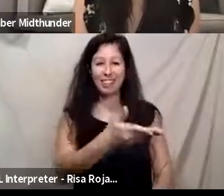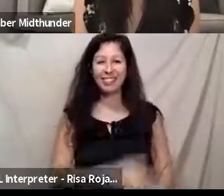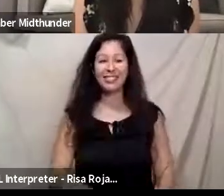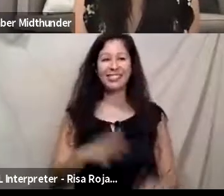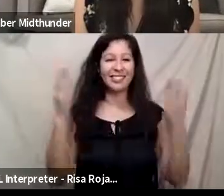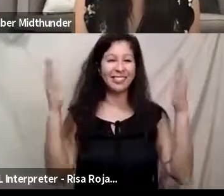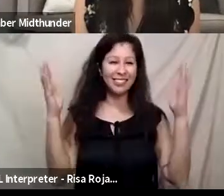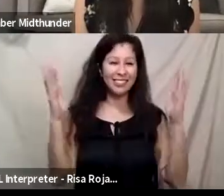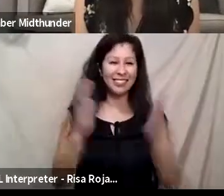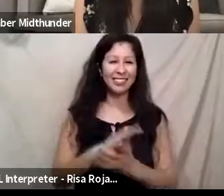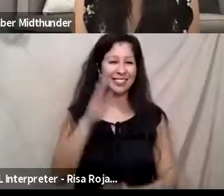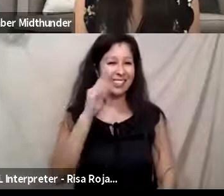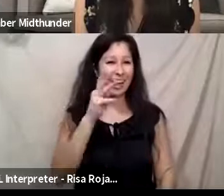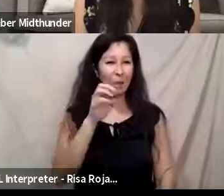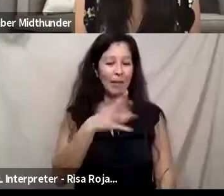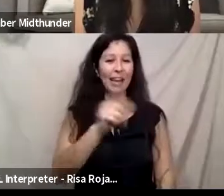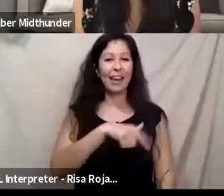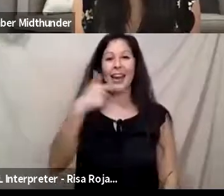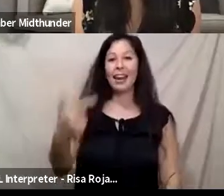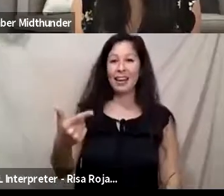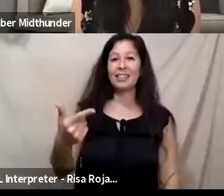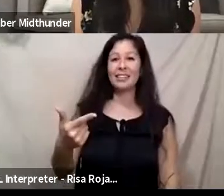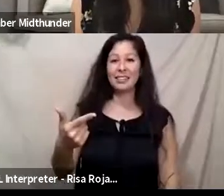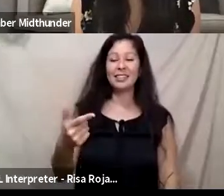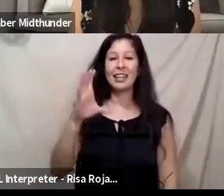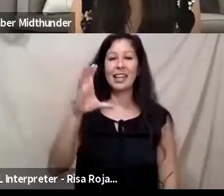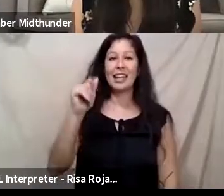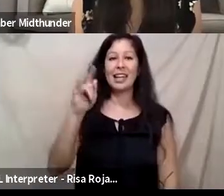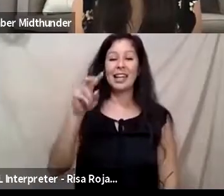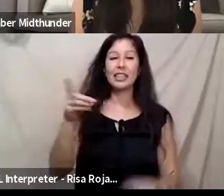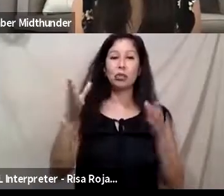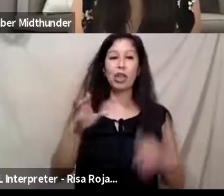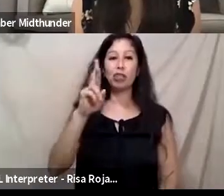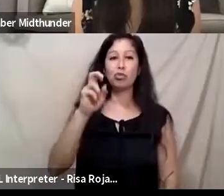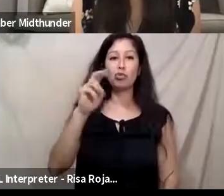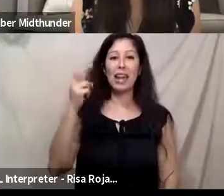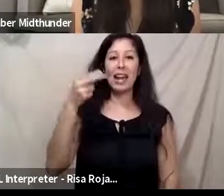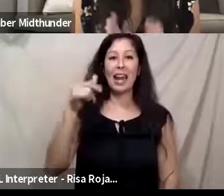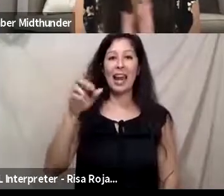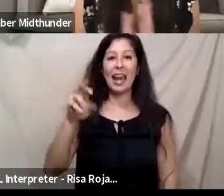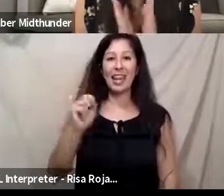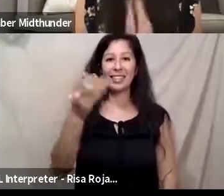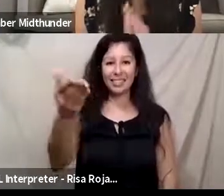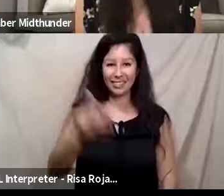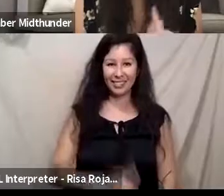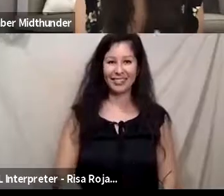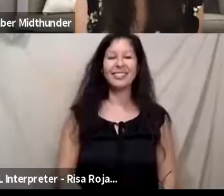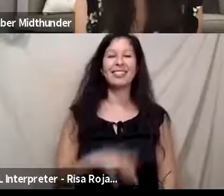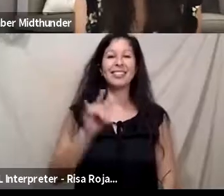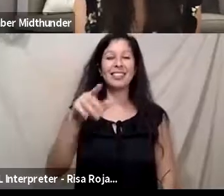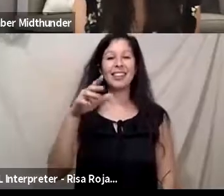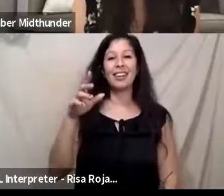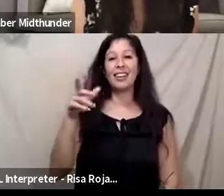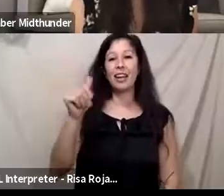Hi, Amber. And we have a casting director, Renee Haynes. Renee is an